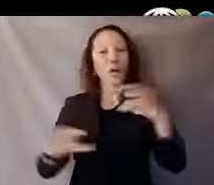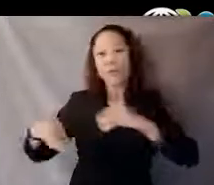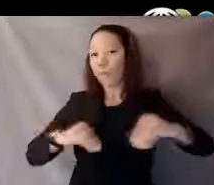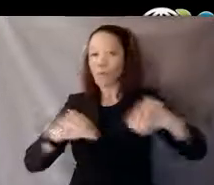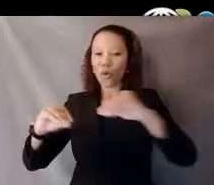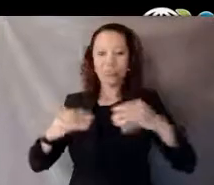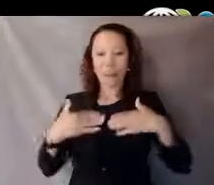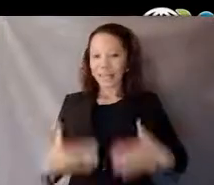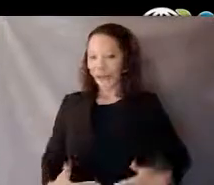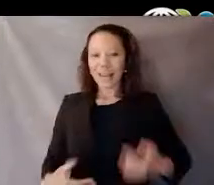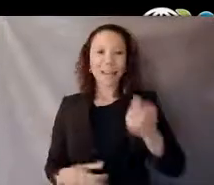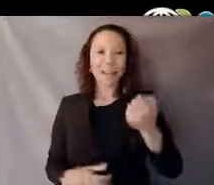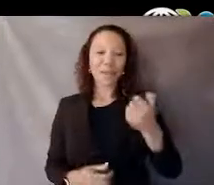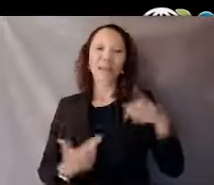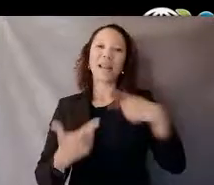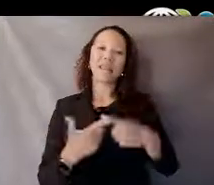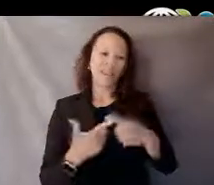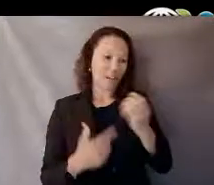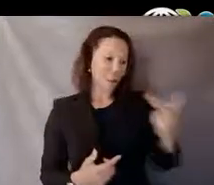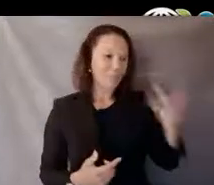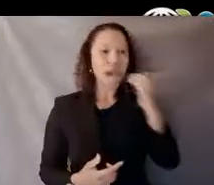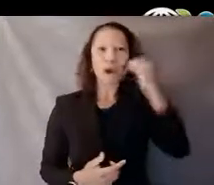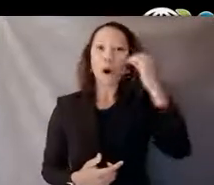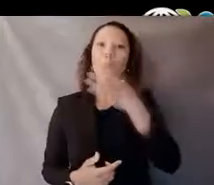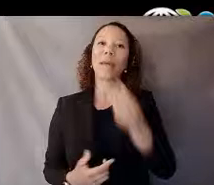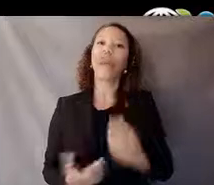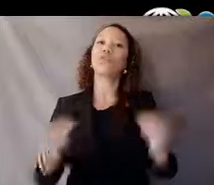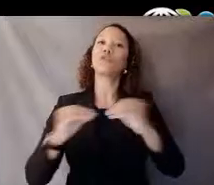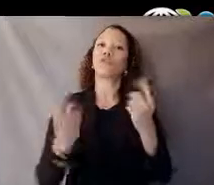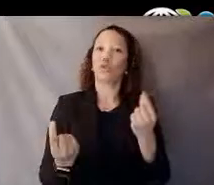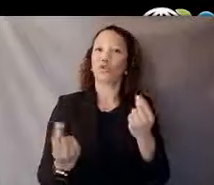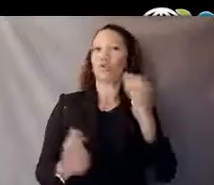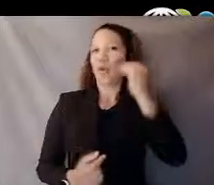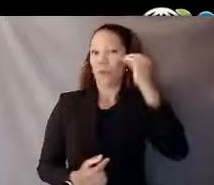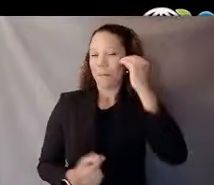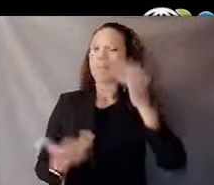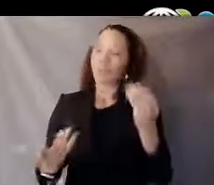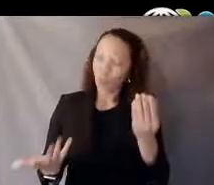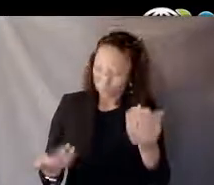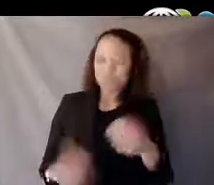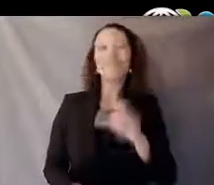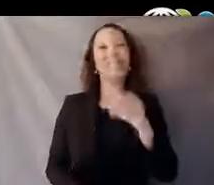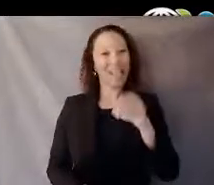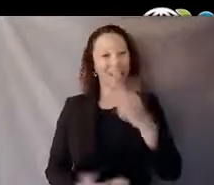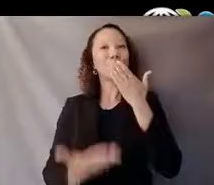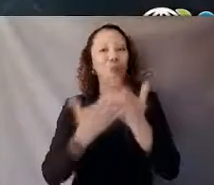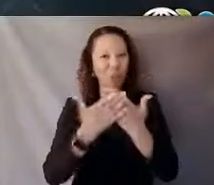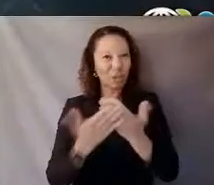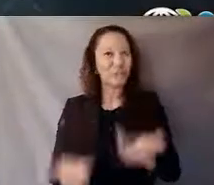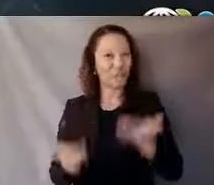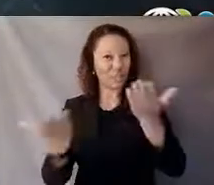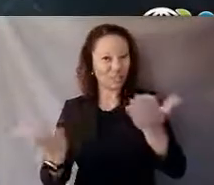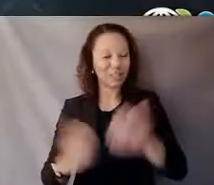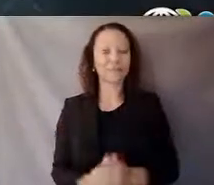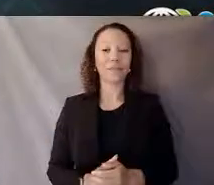little bit, and then, go back home, and there's even more things I can do at home. So yes, so great tips. And